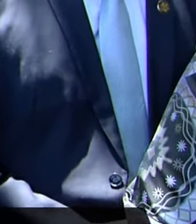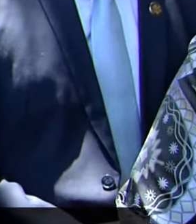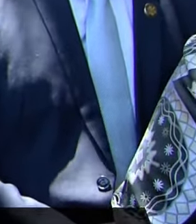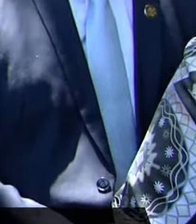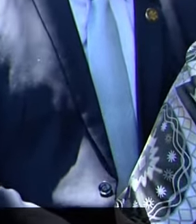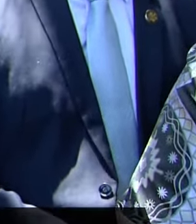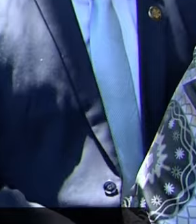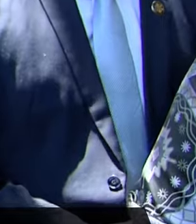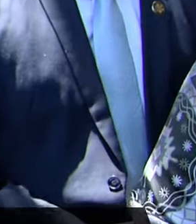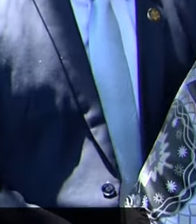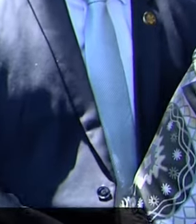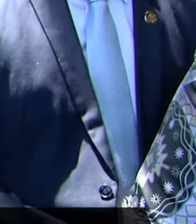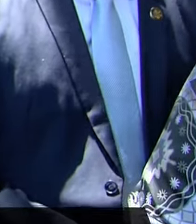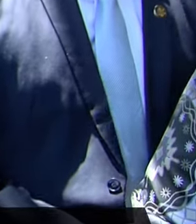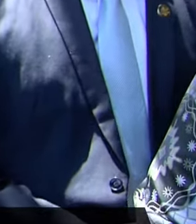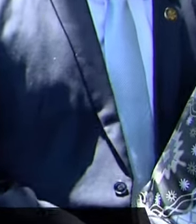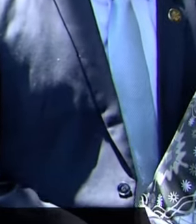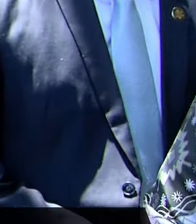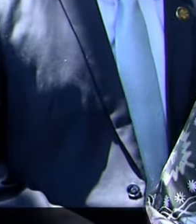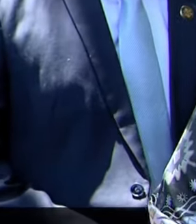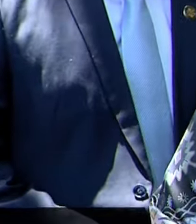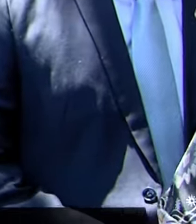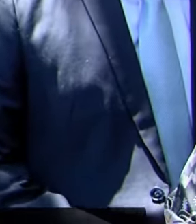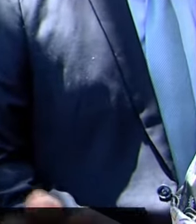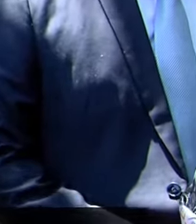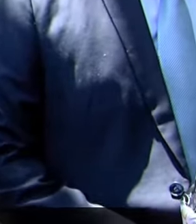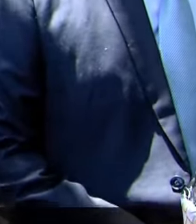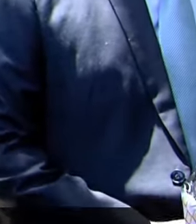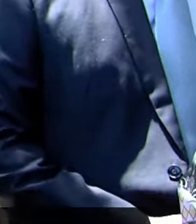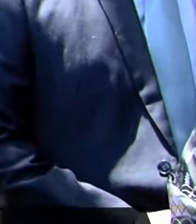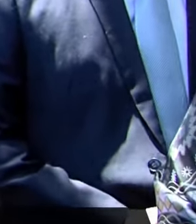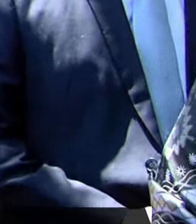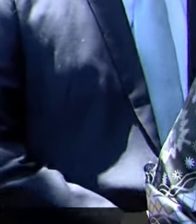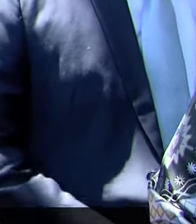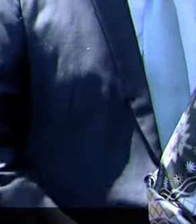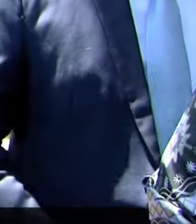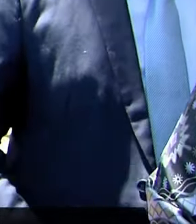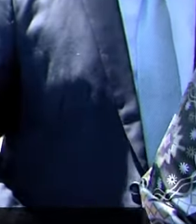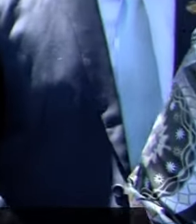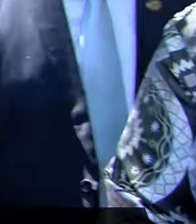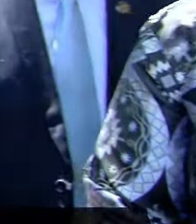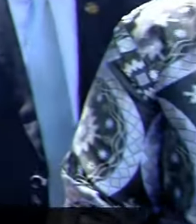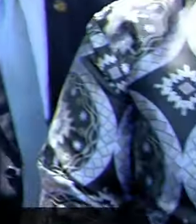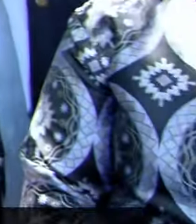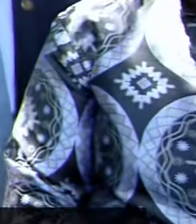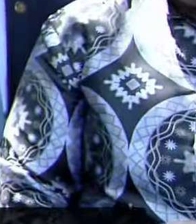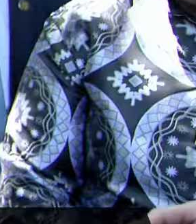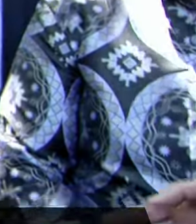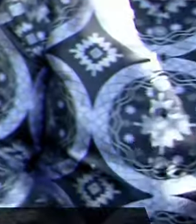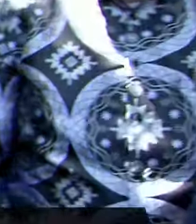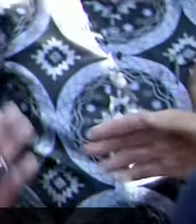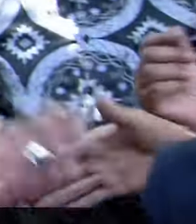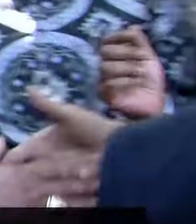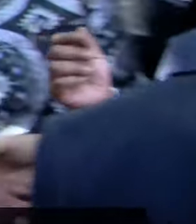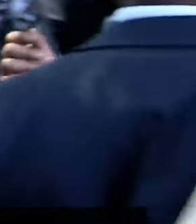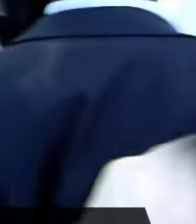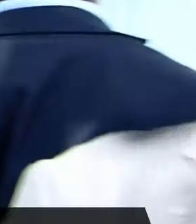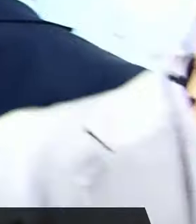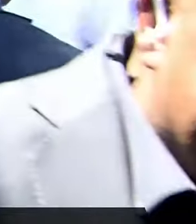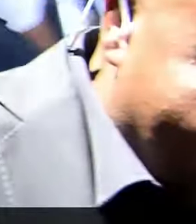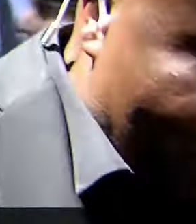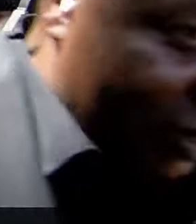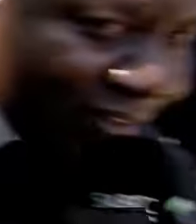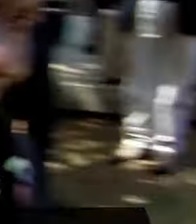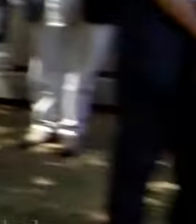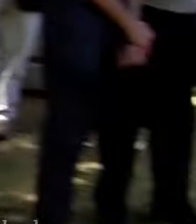and suffering and all of us. So anyway, thanks. Thank you so much, Mr. President. Really appreciate it. That, of course,